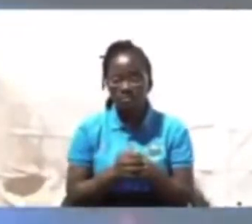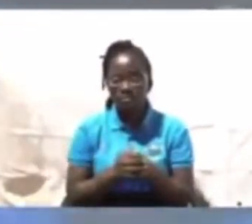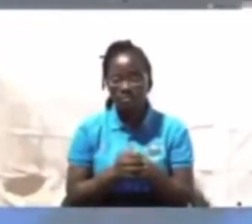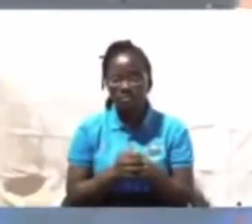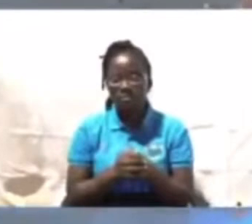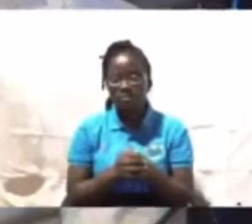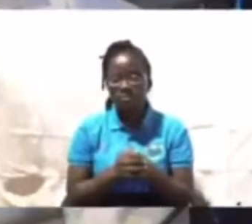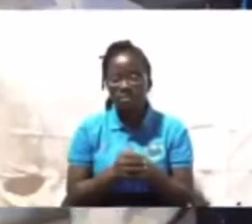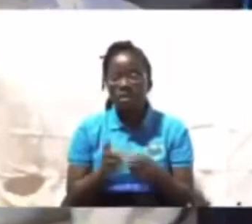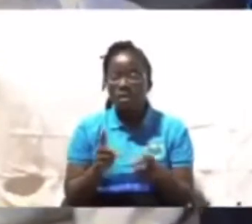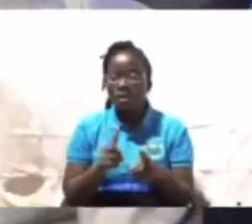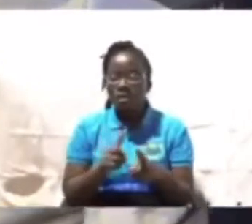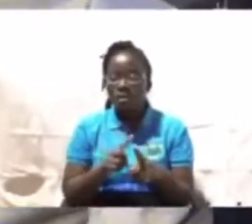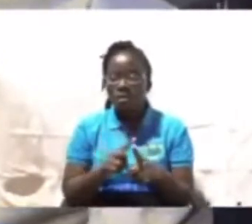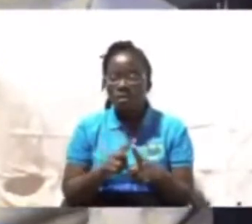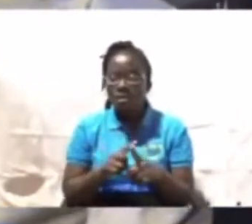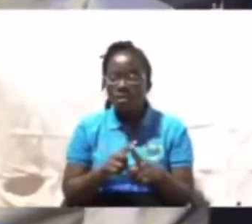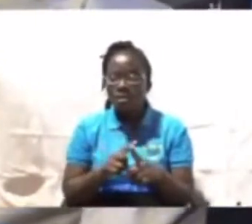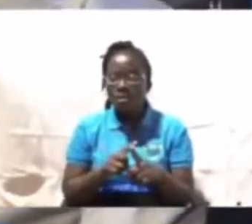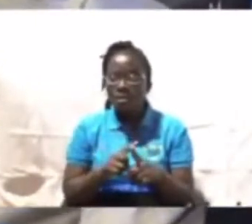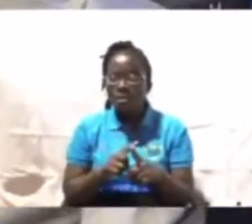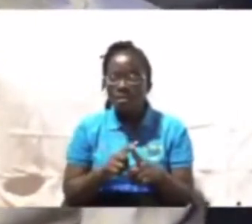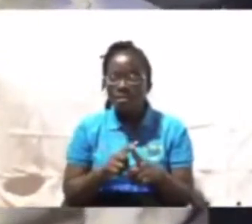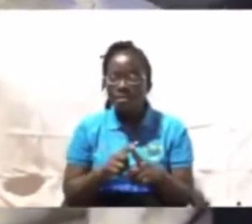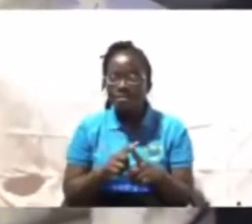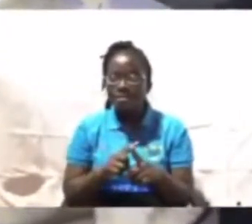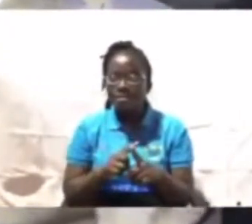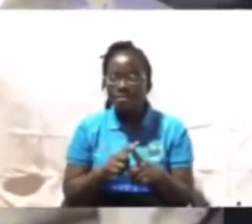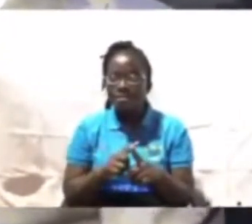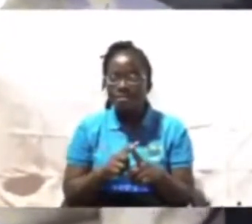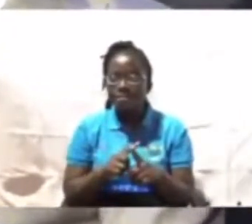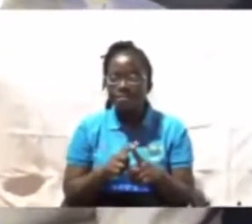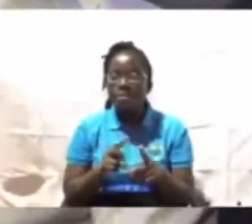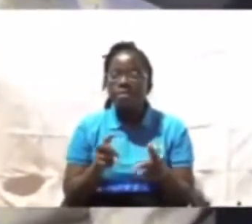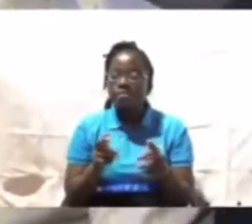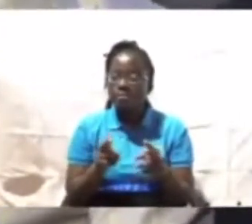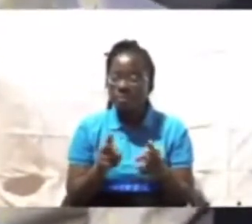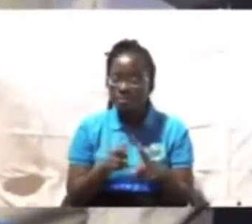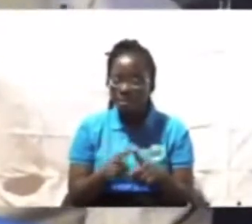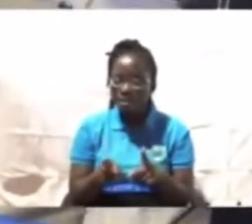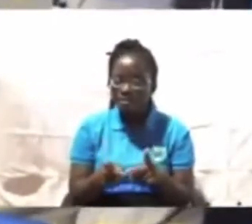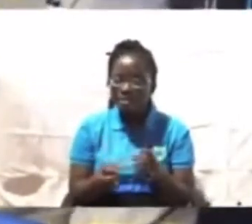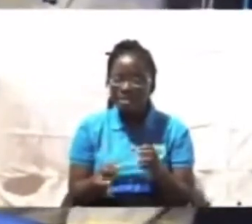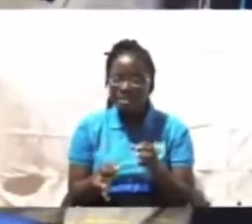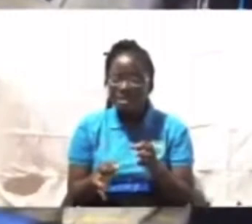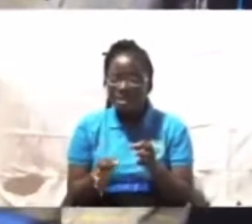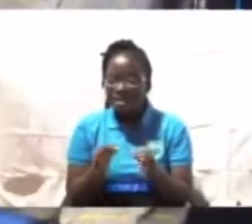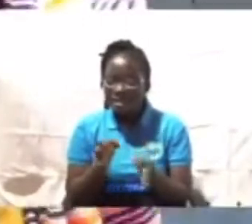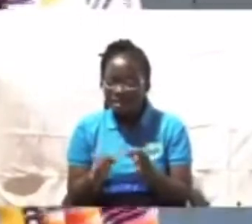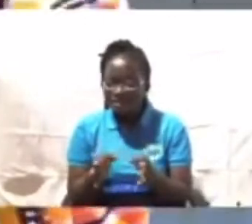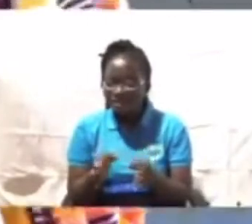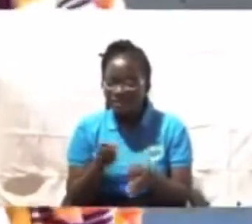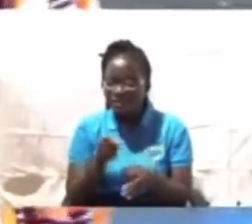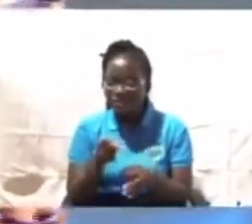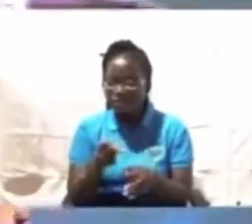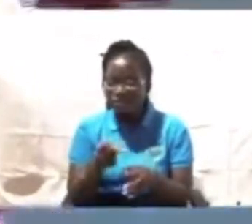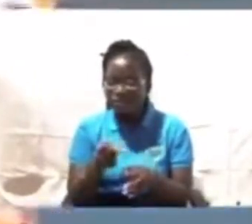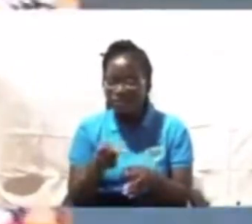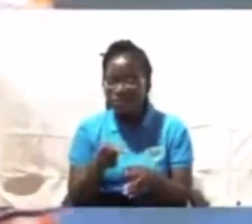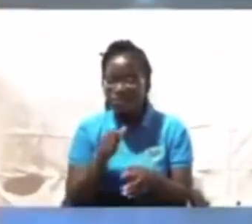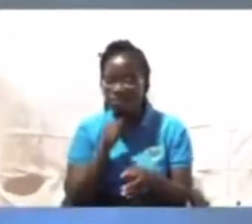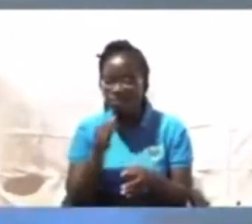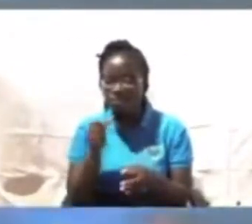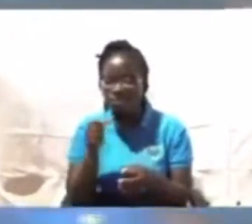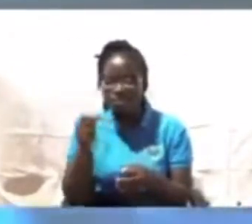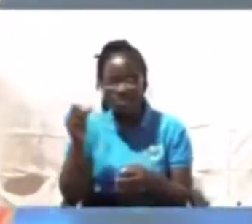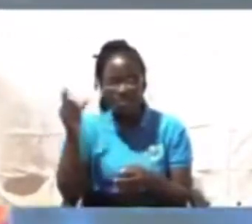so be obedi like 1 month 2 month na wakọ yi de and the nyam fa ahinie no enko ma na mi se dada bi mi se mi mpe and mi nko fa kwoku